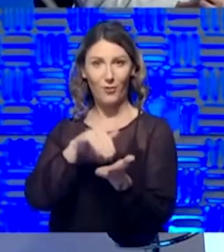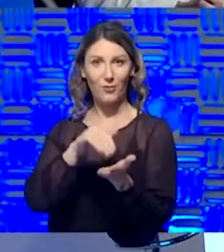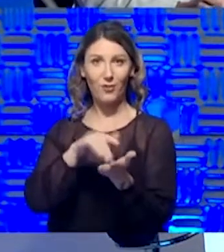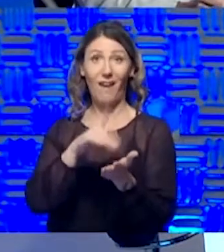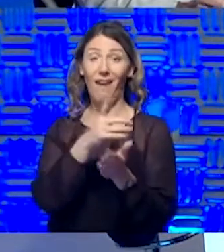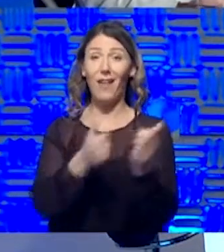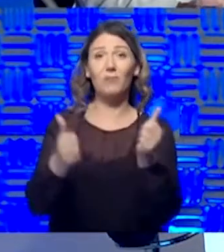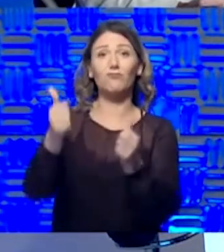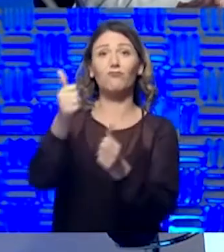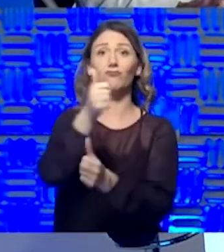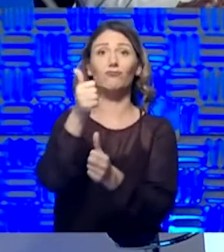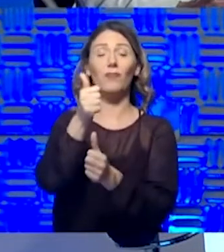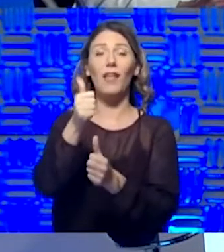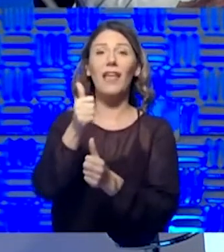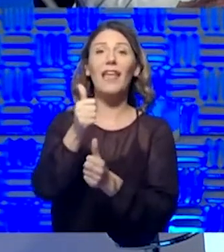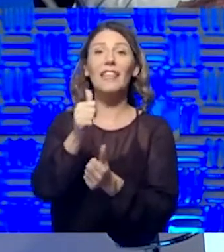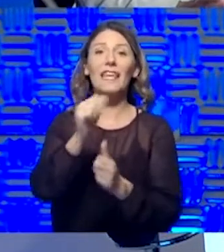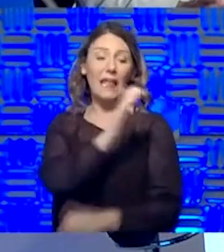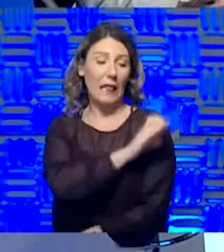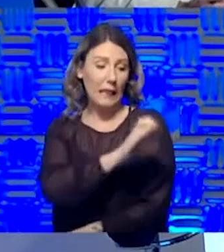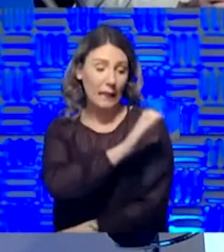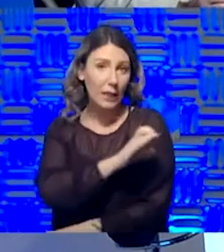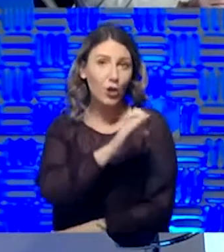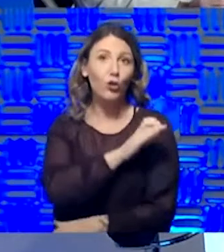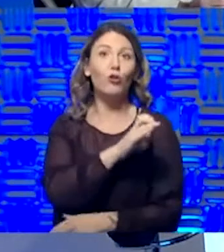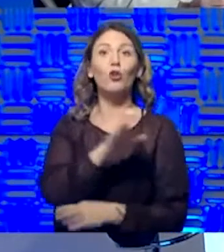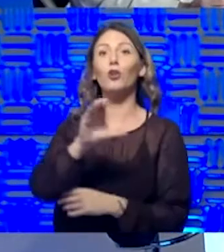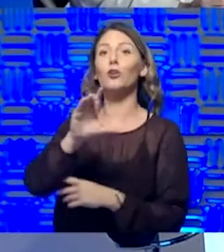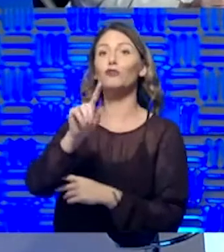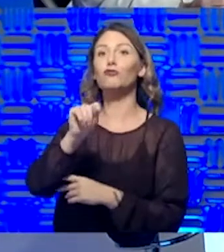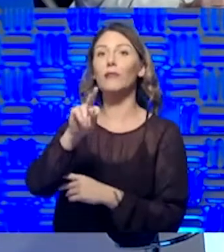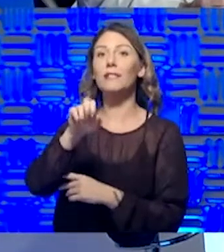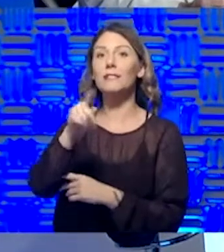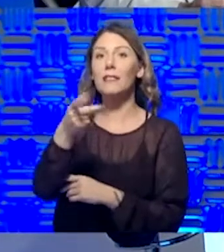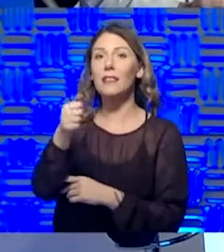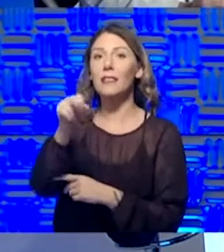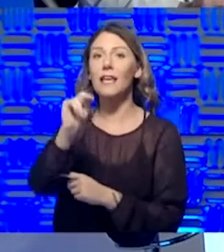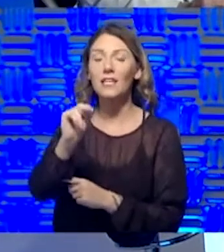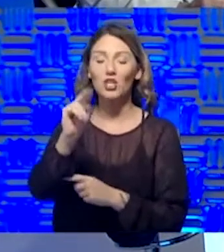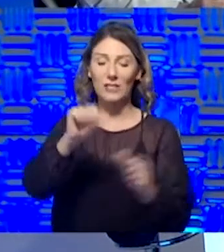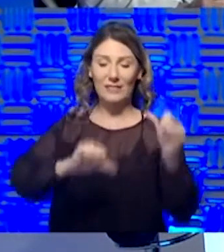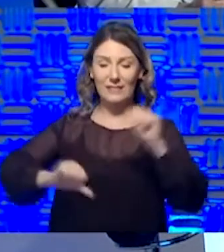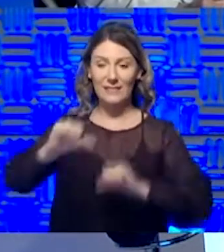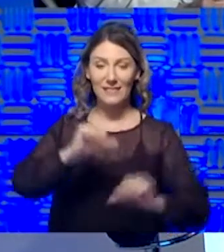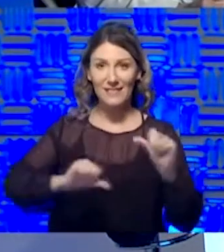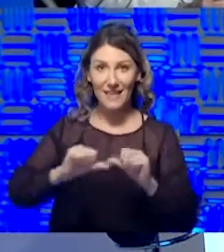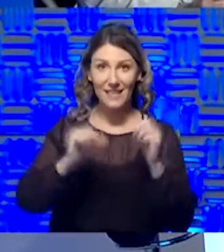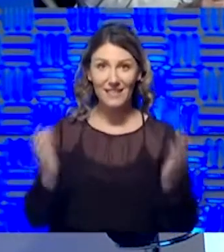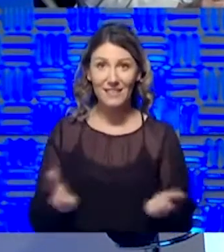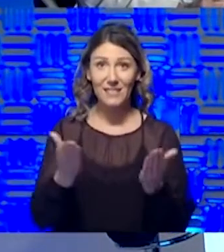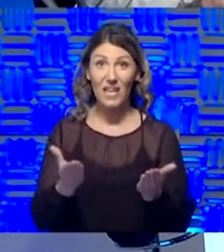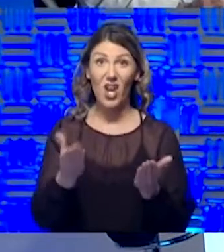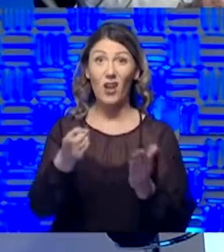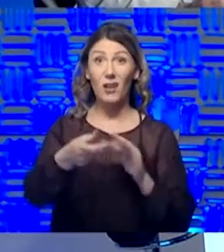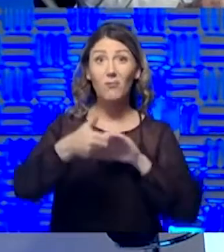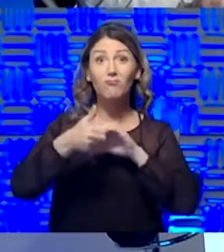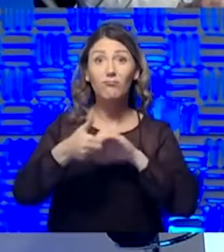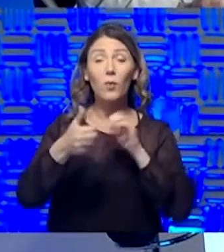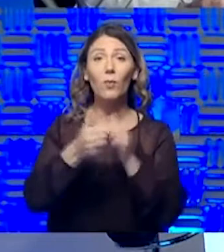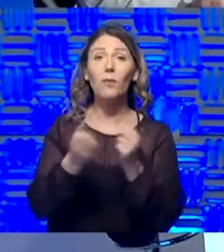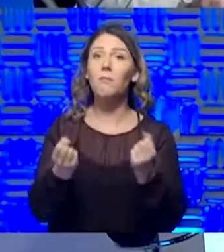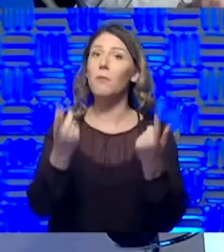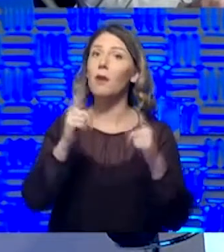of our Clinical Translational Science and Research efforts here at KU in our collaboration with multiple other institutions locally,